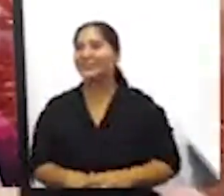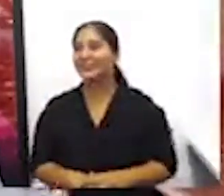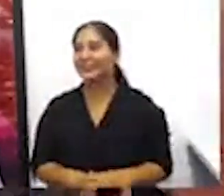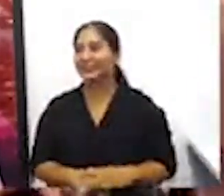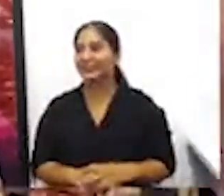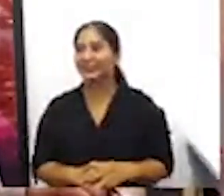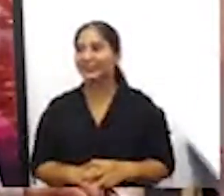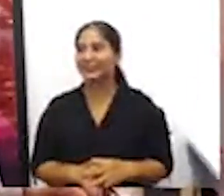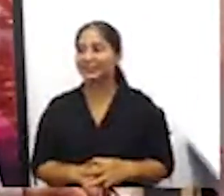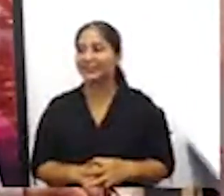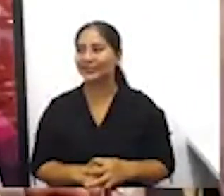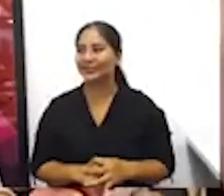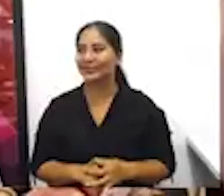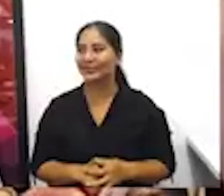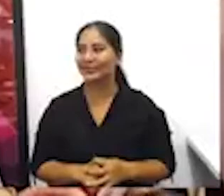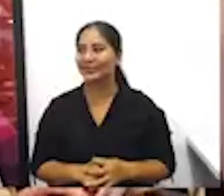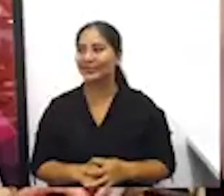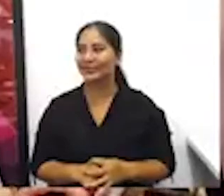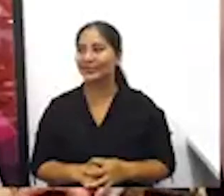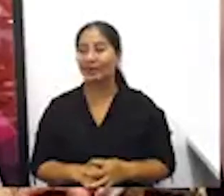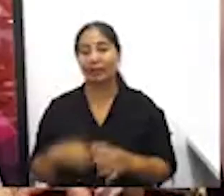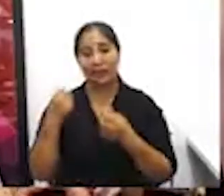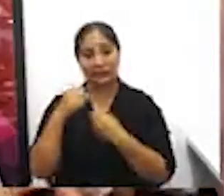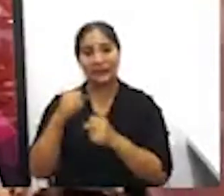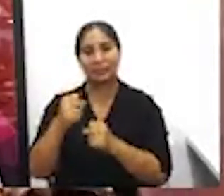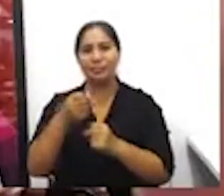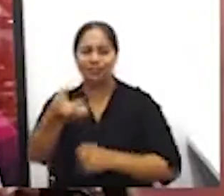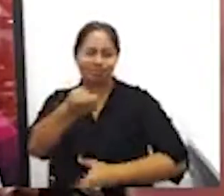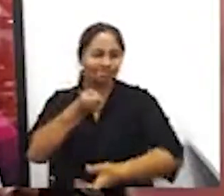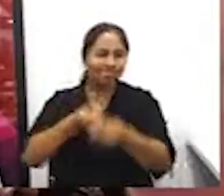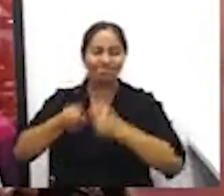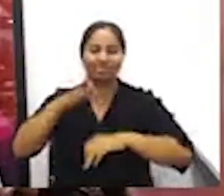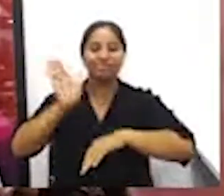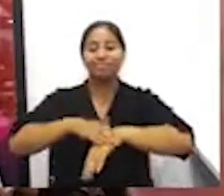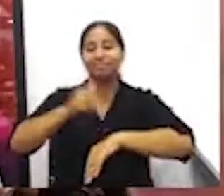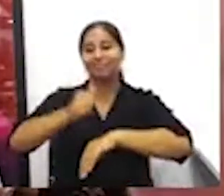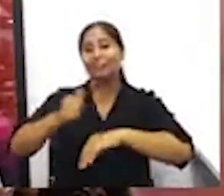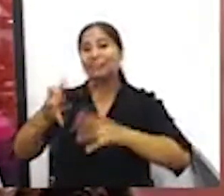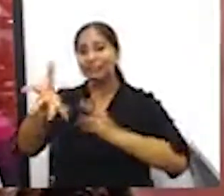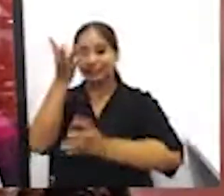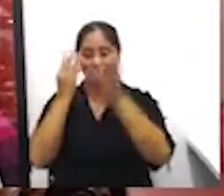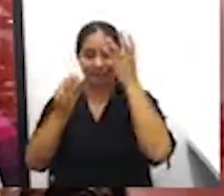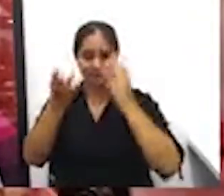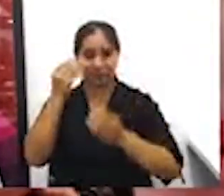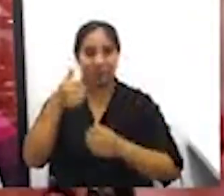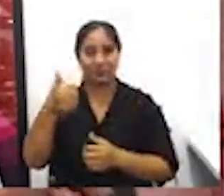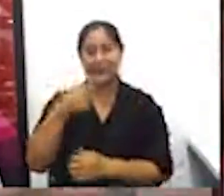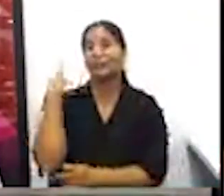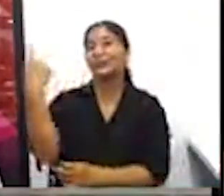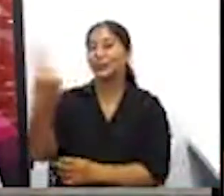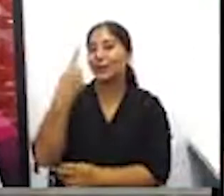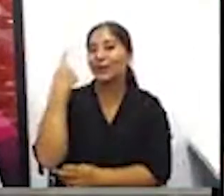to do every day to try to make the world a better place together. So I think it's a lot of fun for her. Thank you.